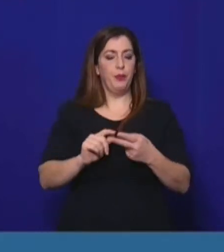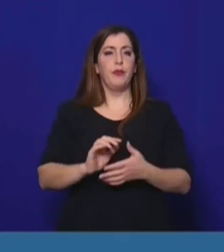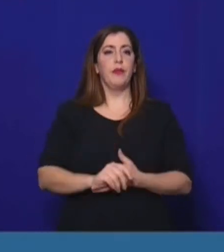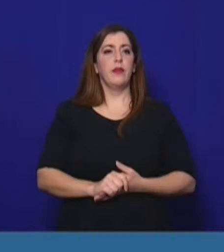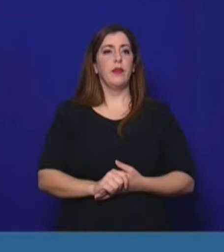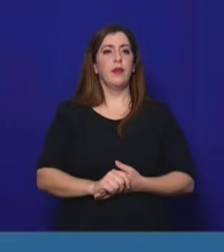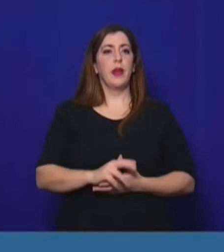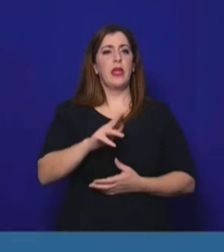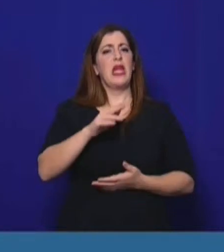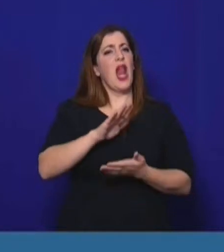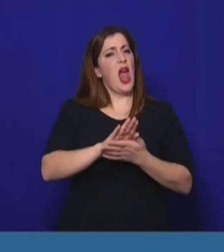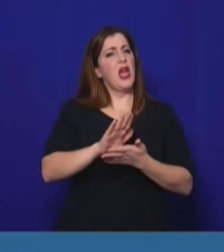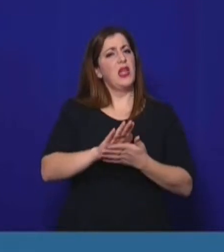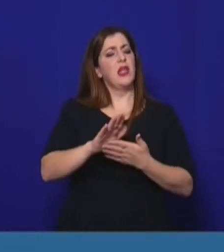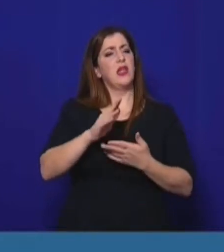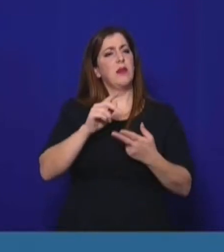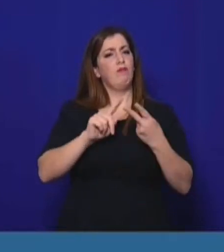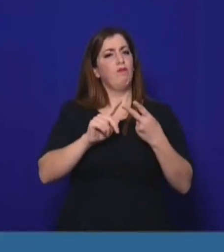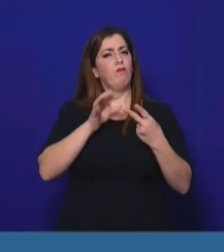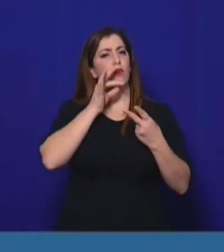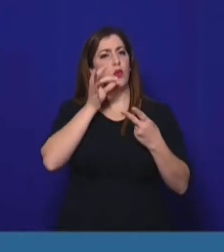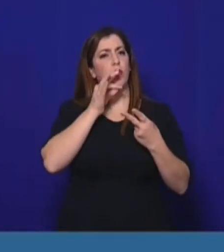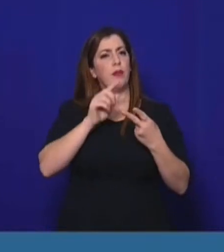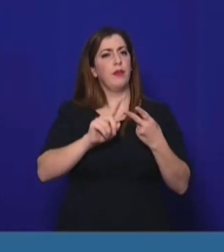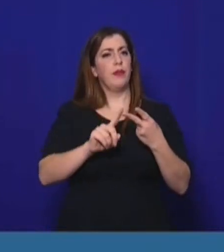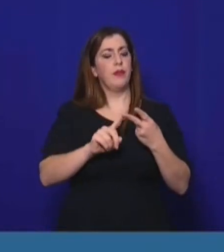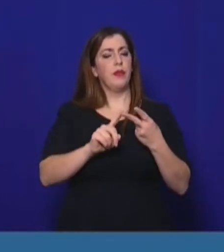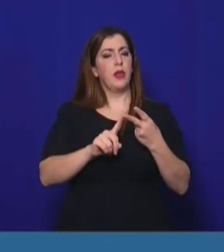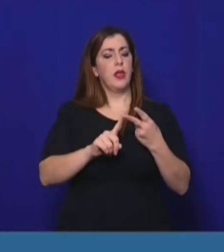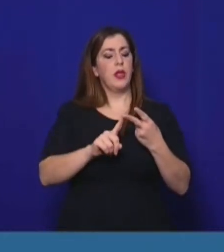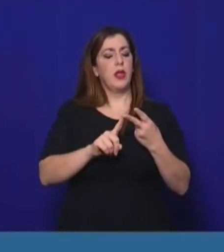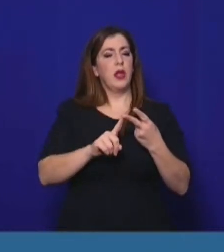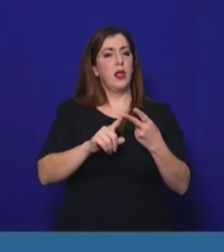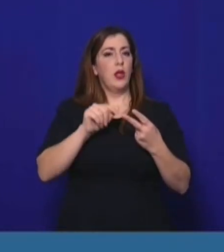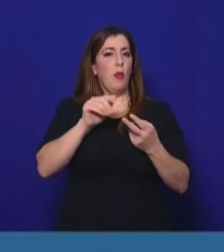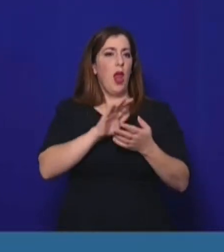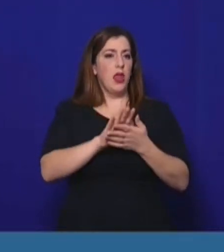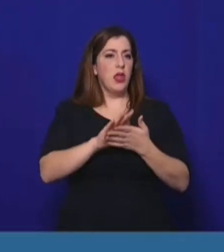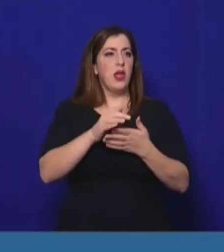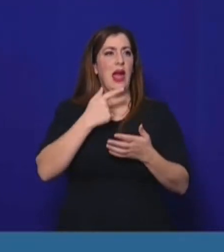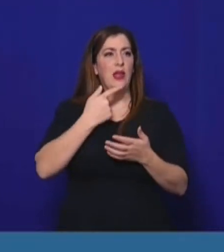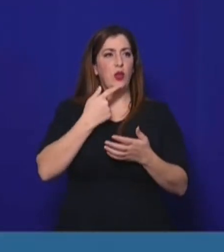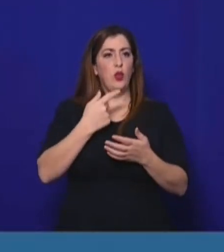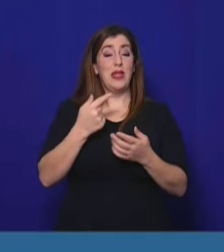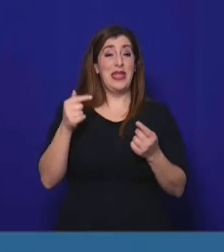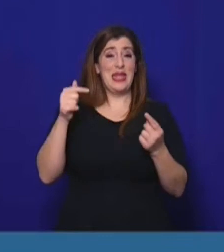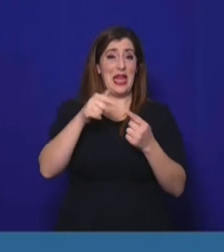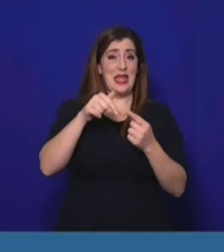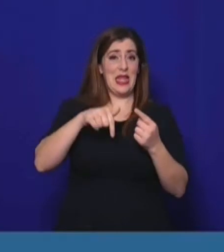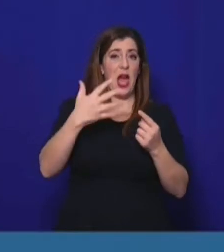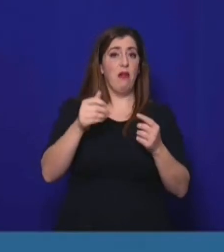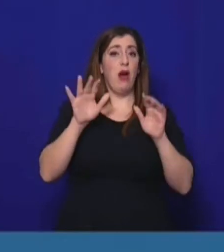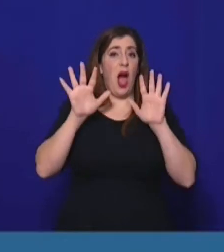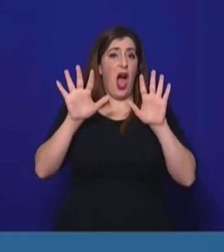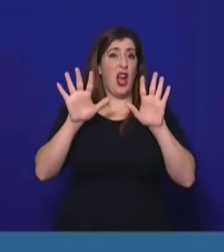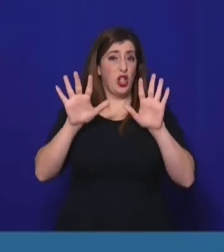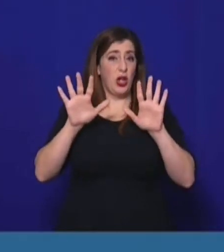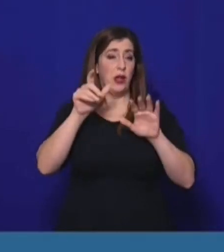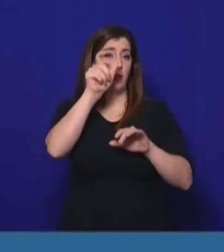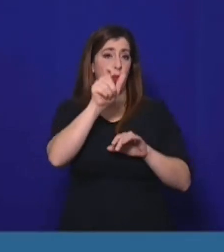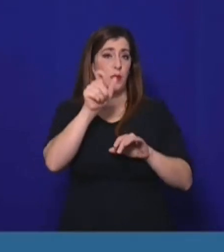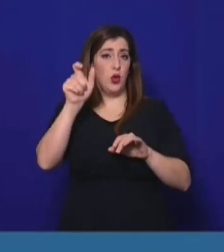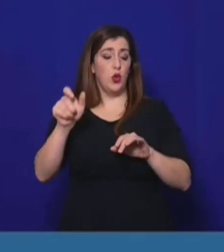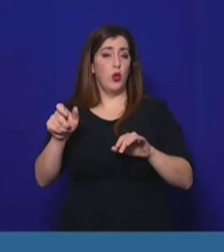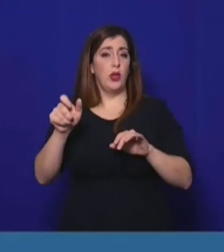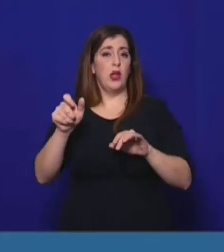Jekk m'inhiex sejjer żball dawn huwa l-iktar numru li kien hemm attivi f'dan l-isptar. Rajtu